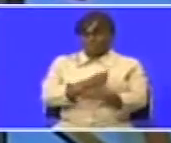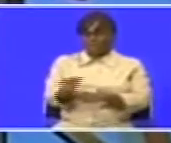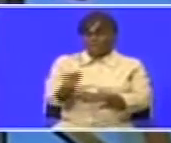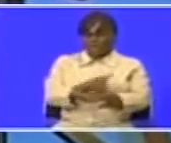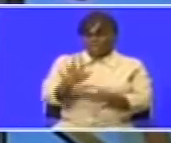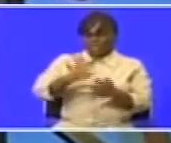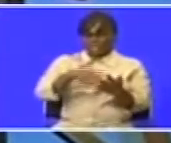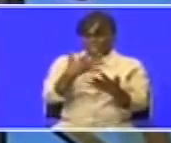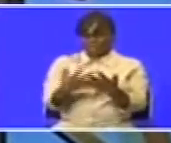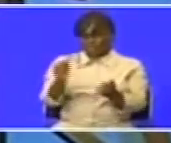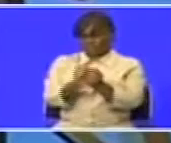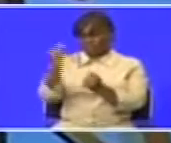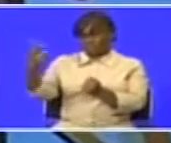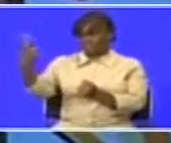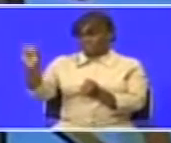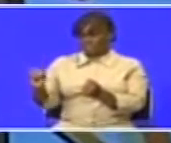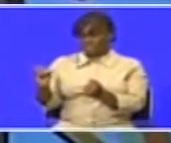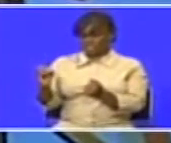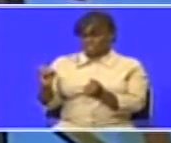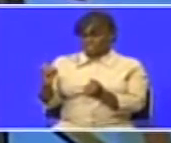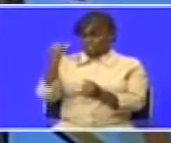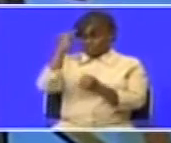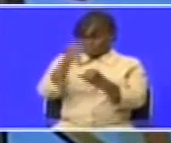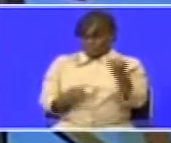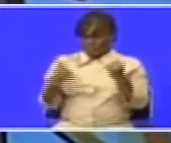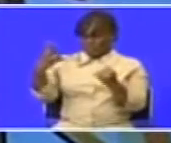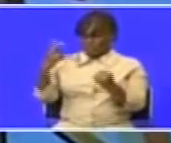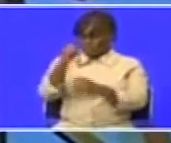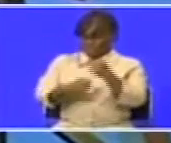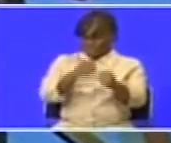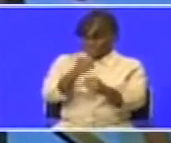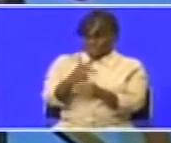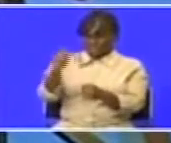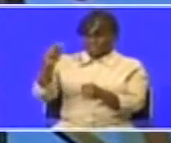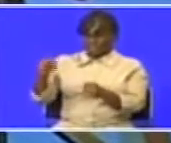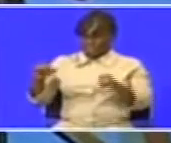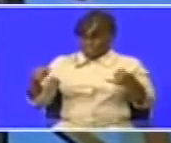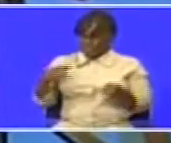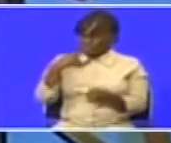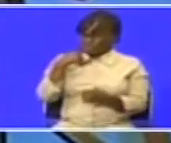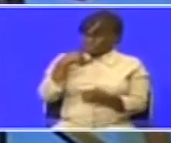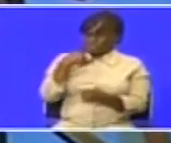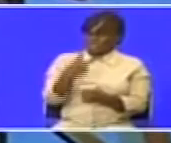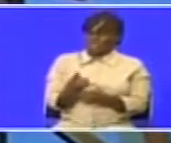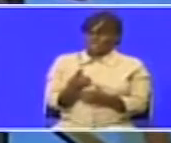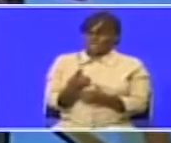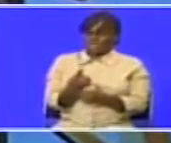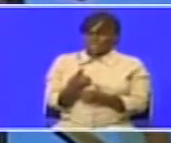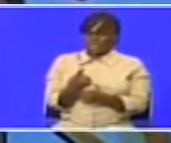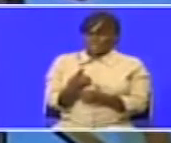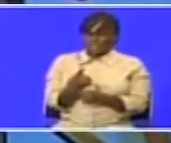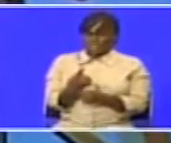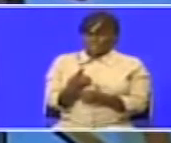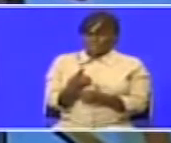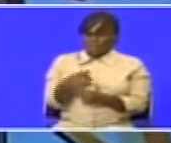from 15 to 20 by close of the year. In an interview with the Kitchen Business, the bank's CEO Abdalla Abdulkhalik